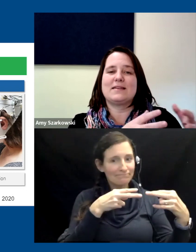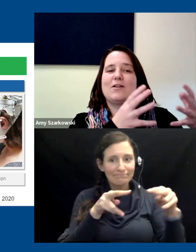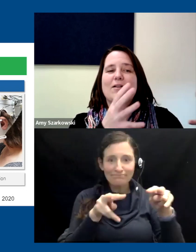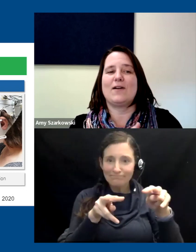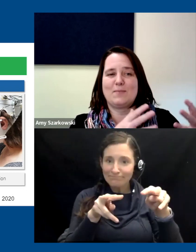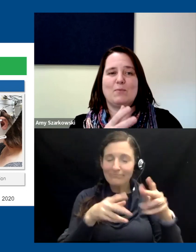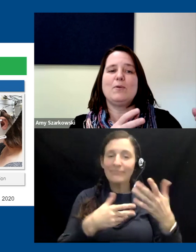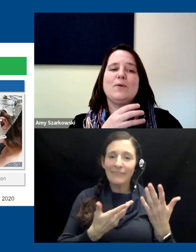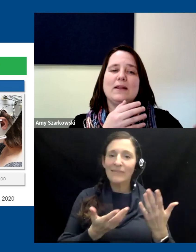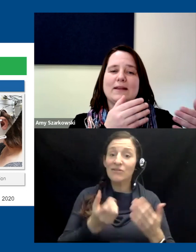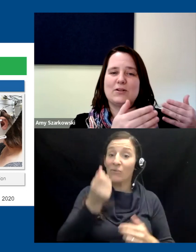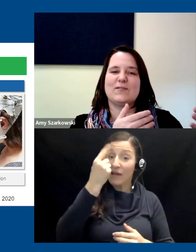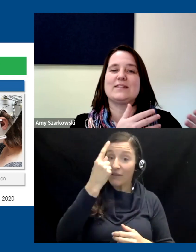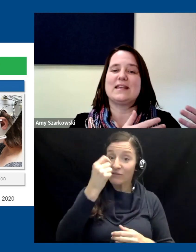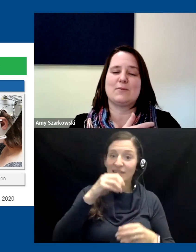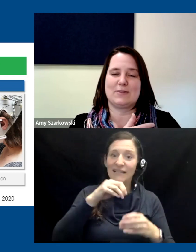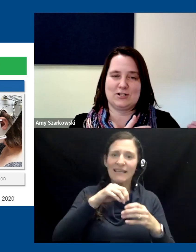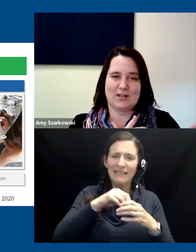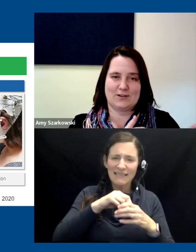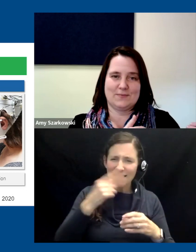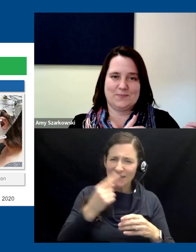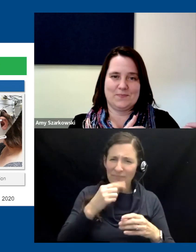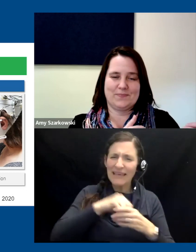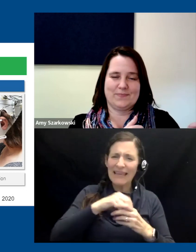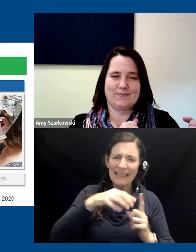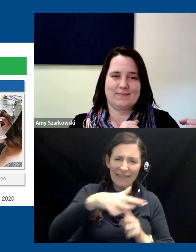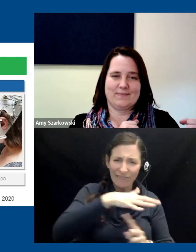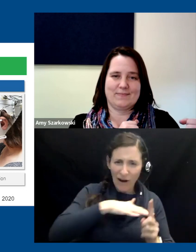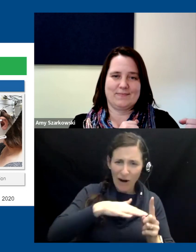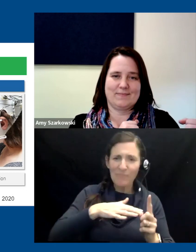something that's in our environment. We're really sort of in sync with each other.